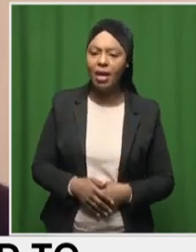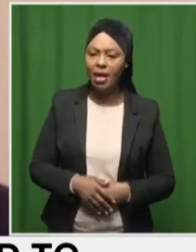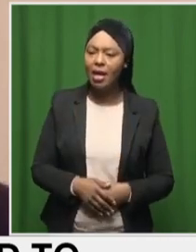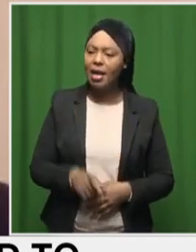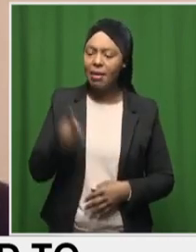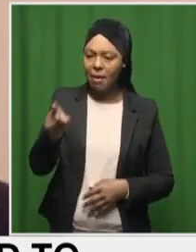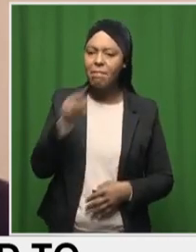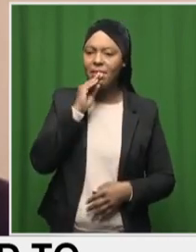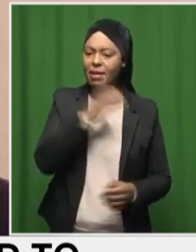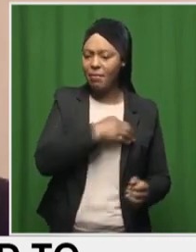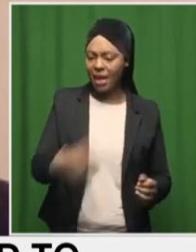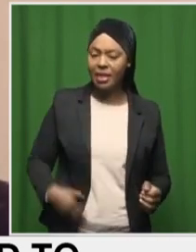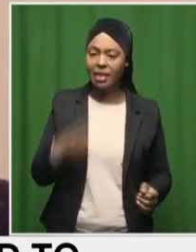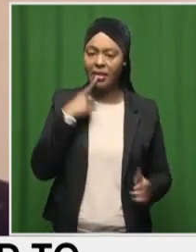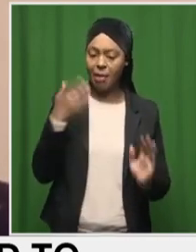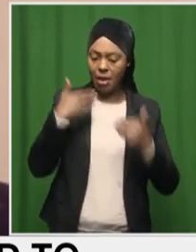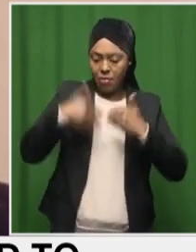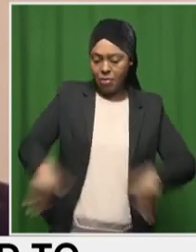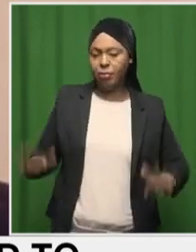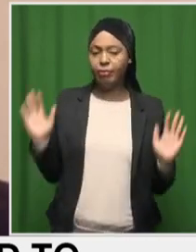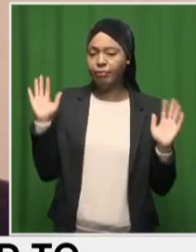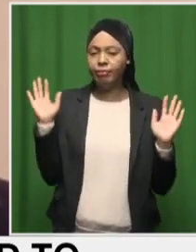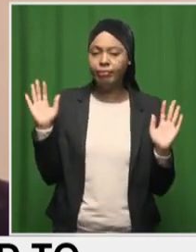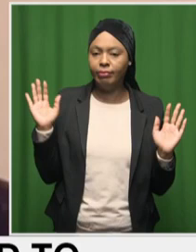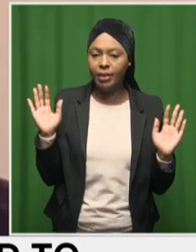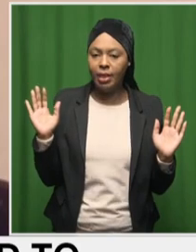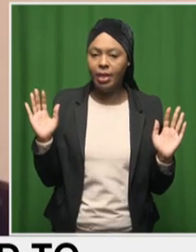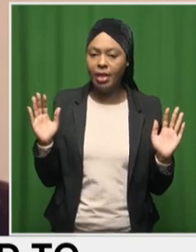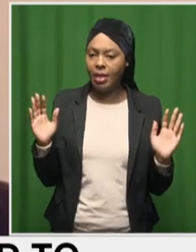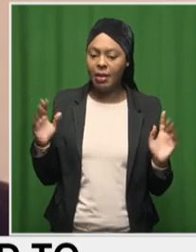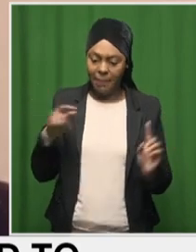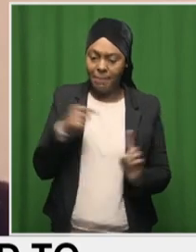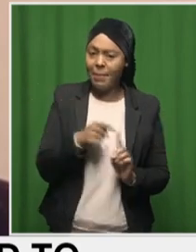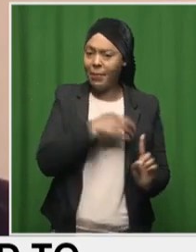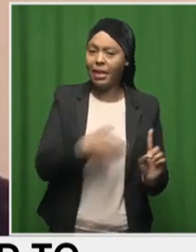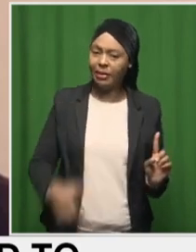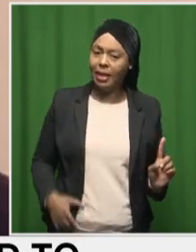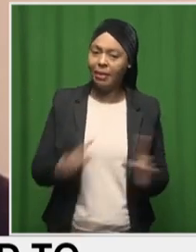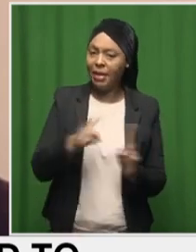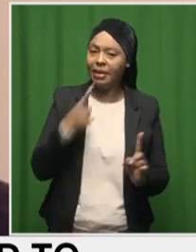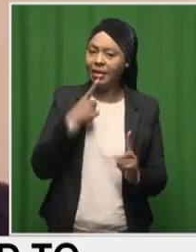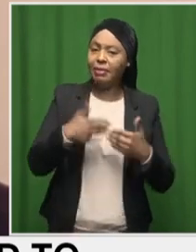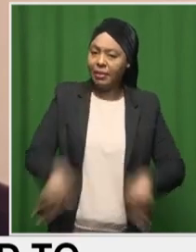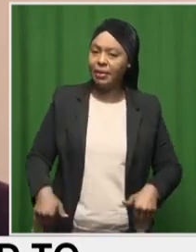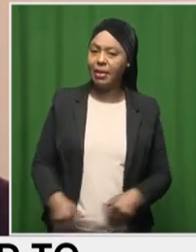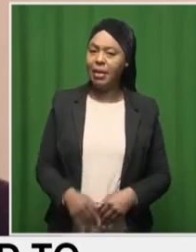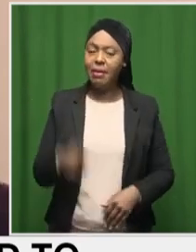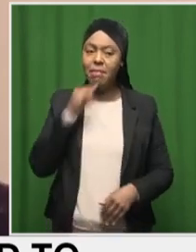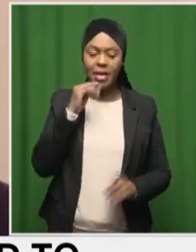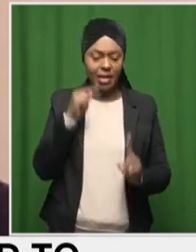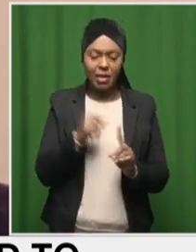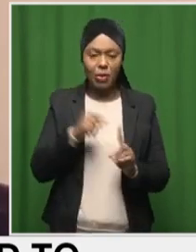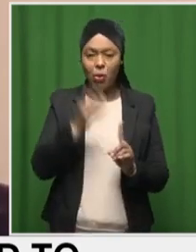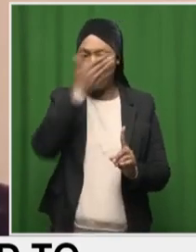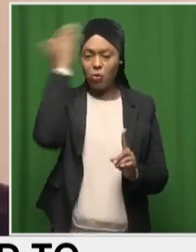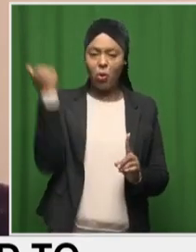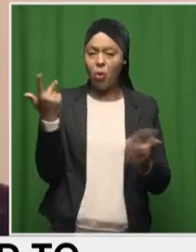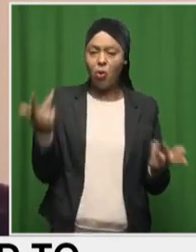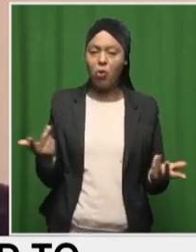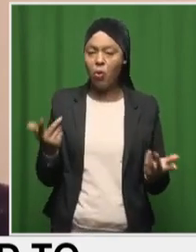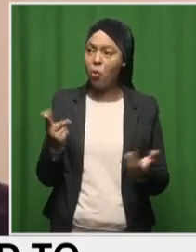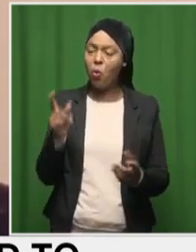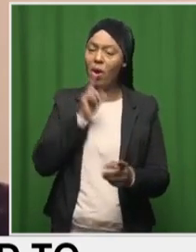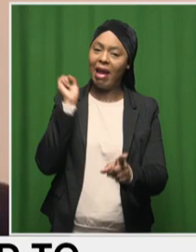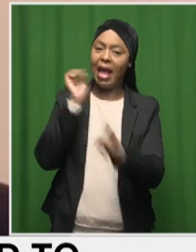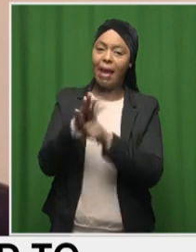in charge. It's unfortunate, but that's what it means. And maybe he doesn't know what he's conveying to the global